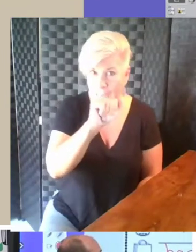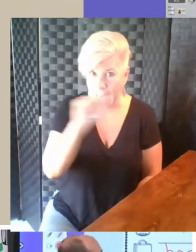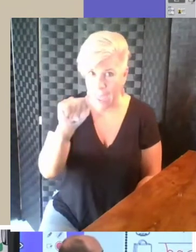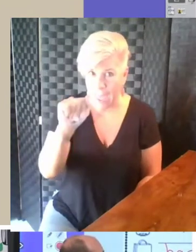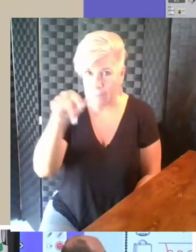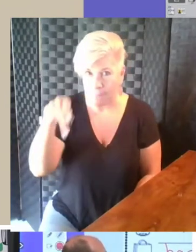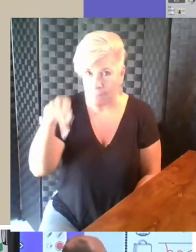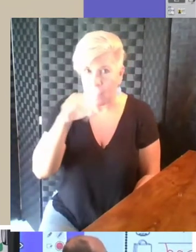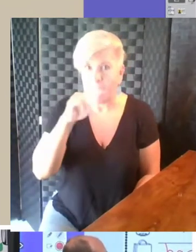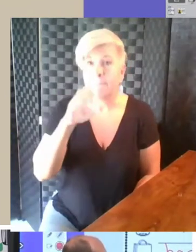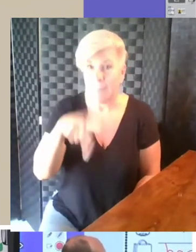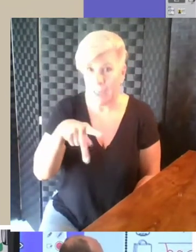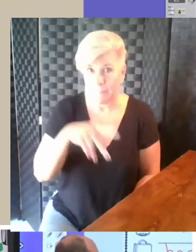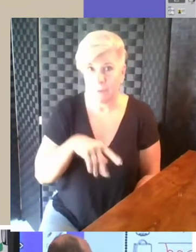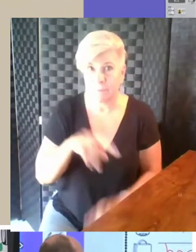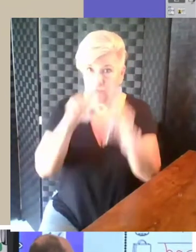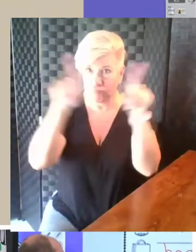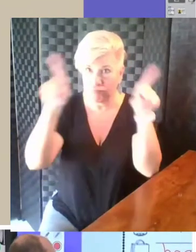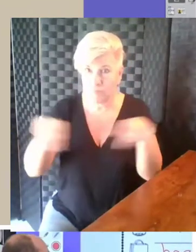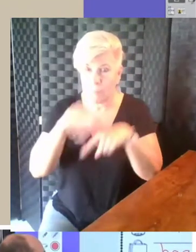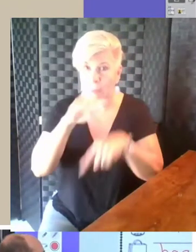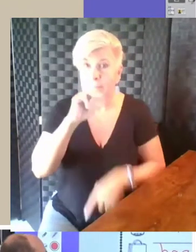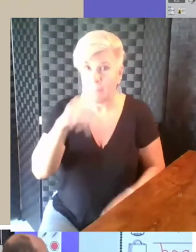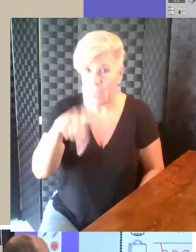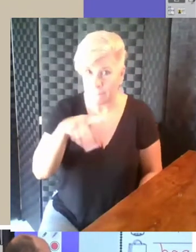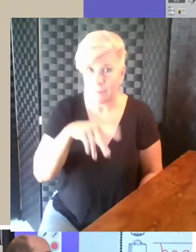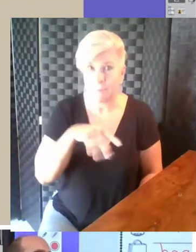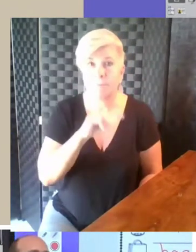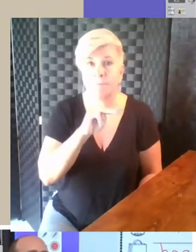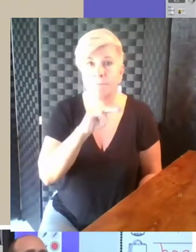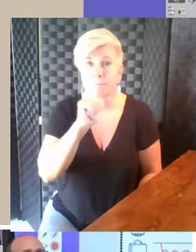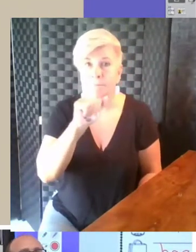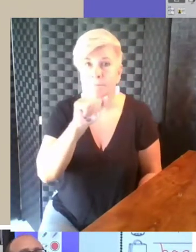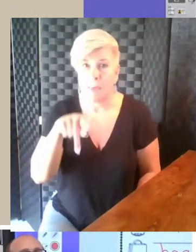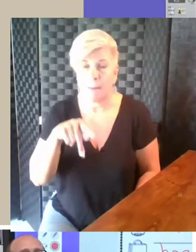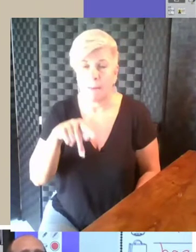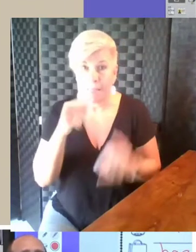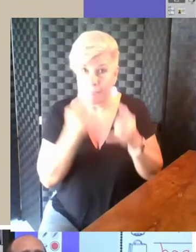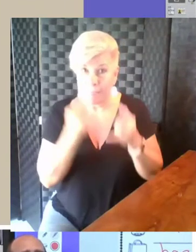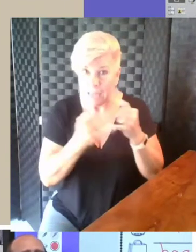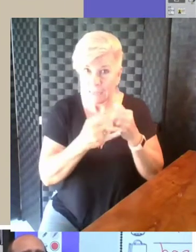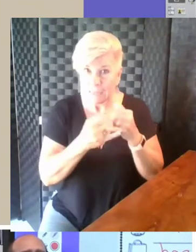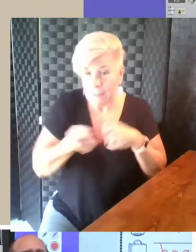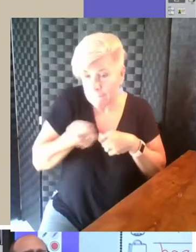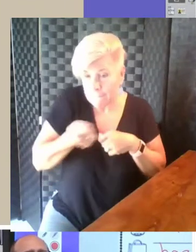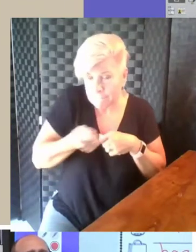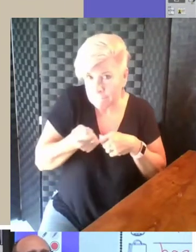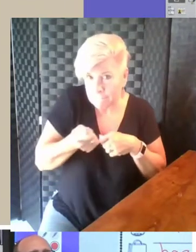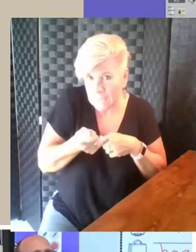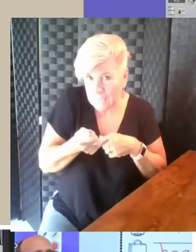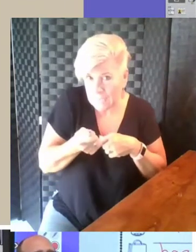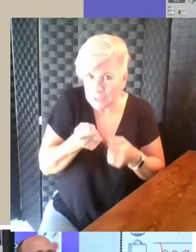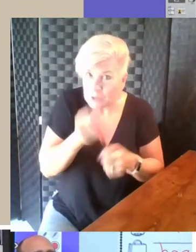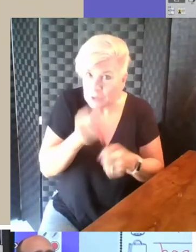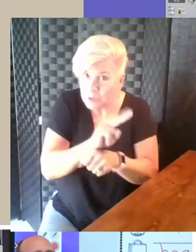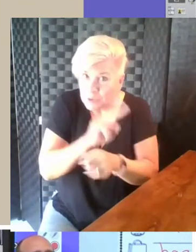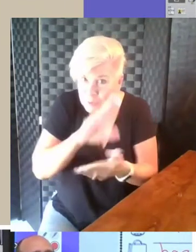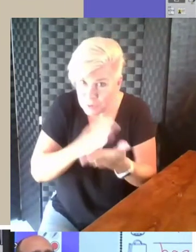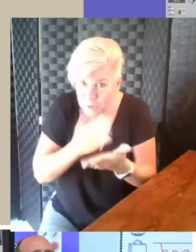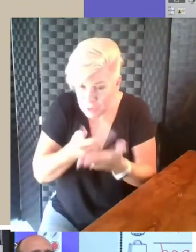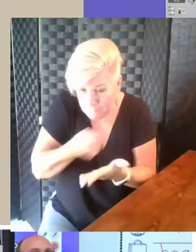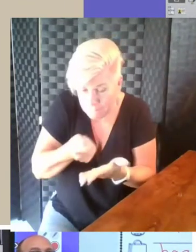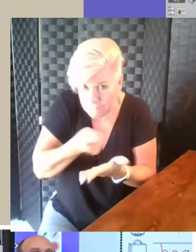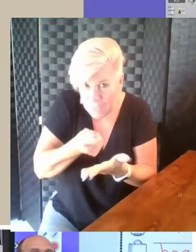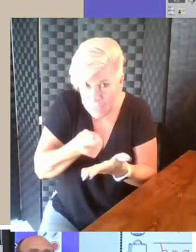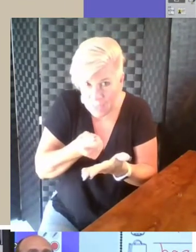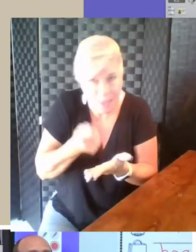a, p. And the last one, it's a pan. What two consonants do you hear? I